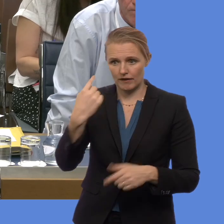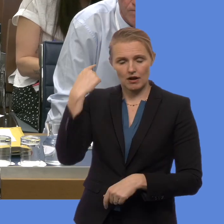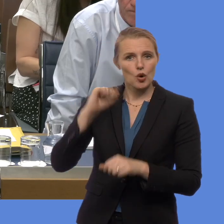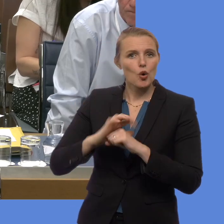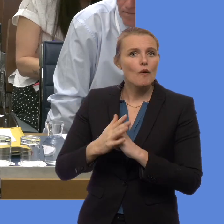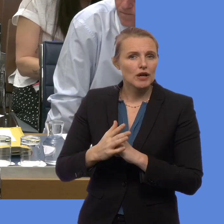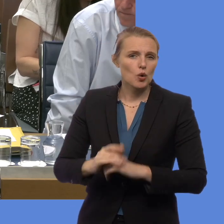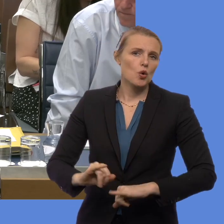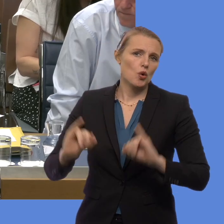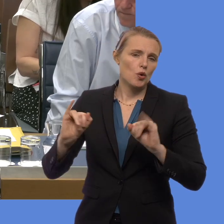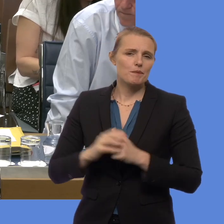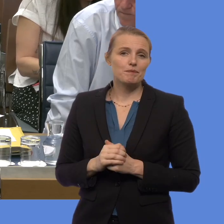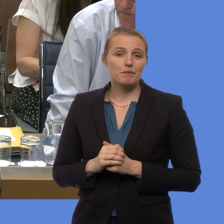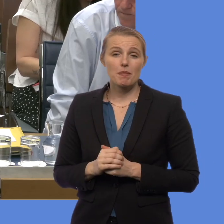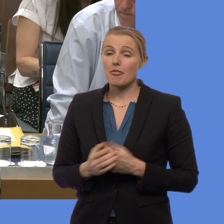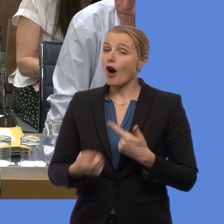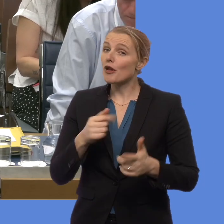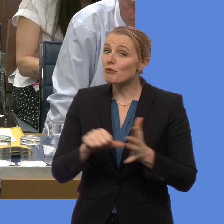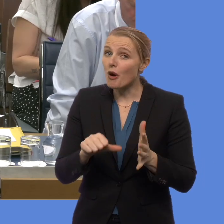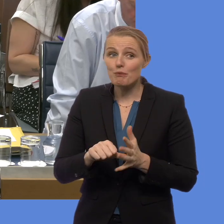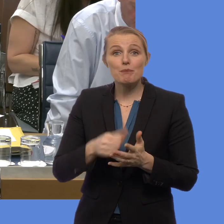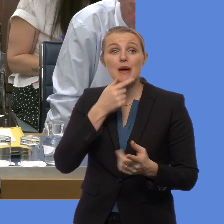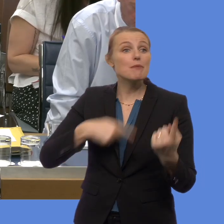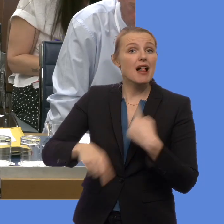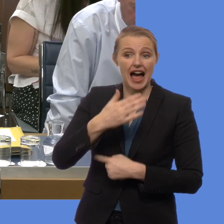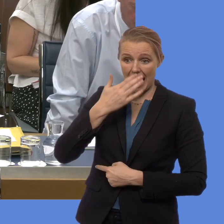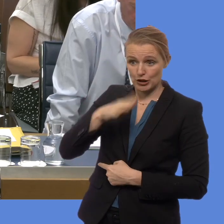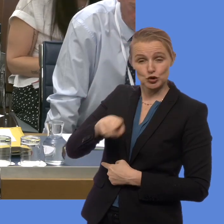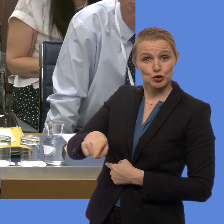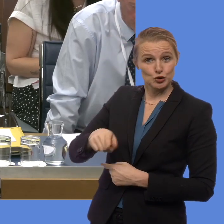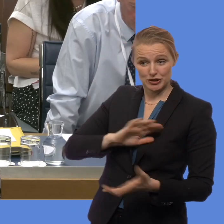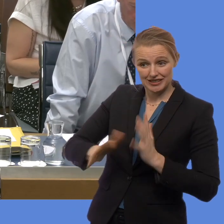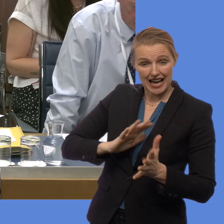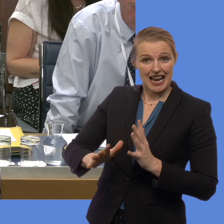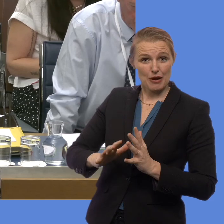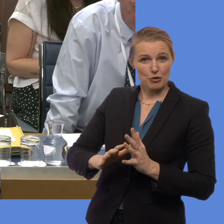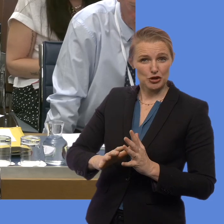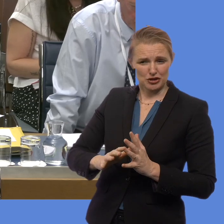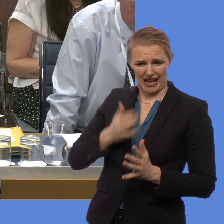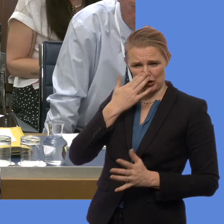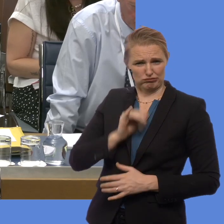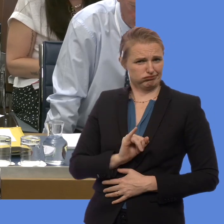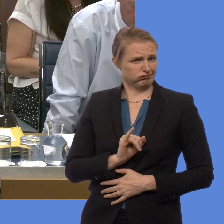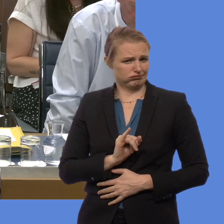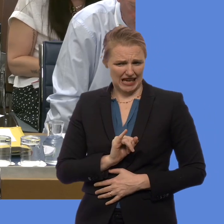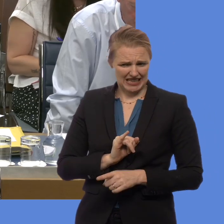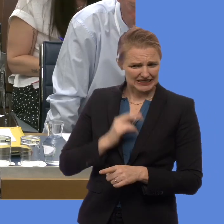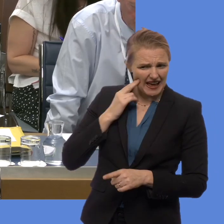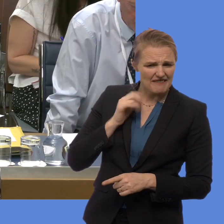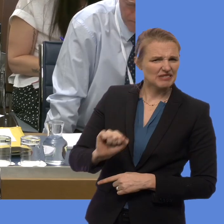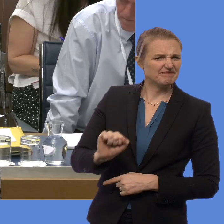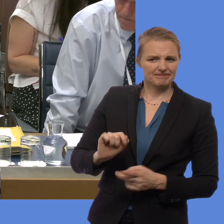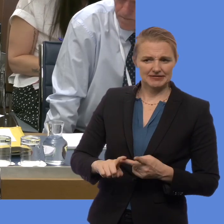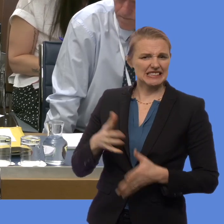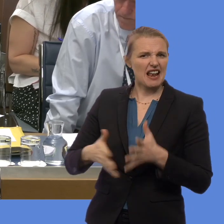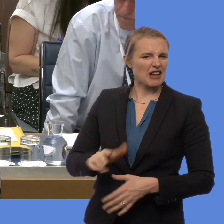Moreover, societal attitudes often contribute to the exclusion of sign language users. Misconceptions about deafness and sign language